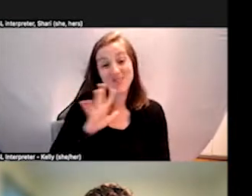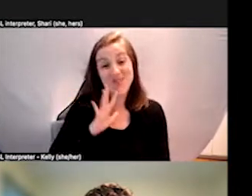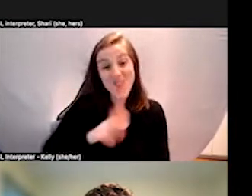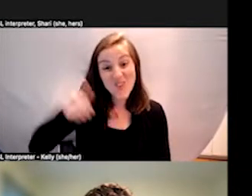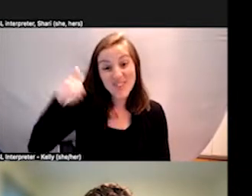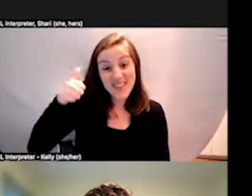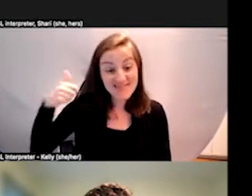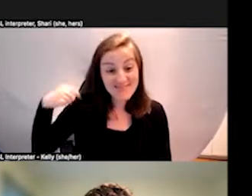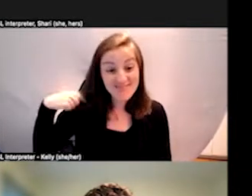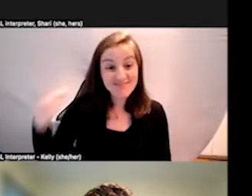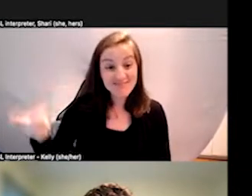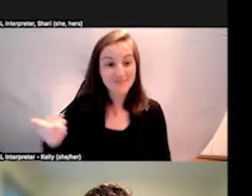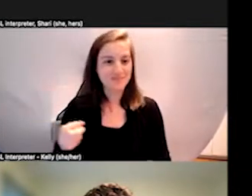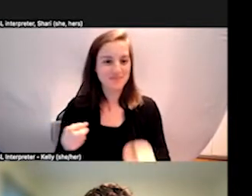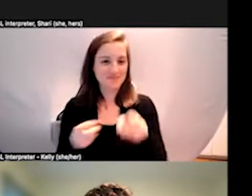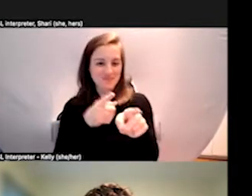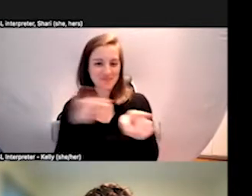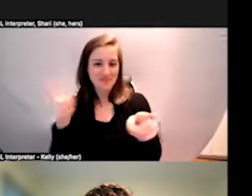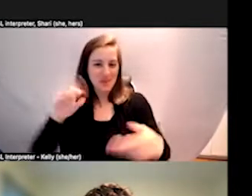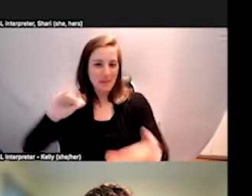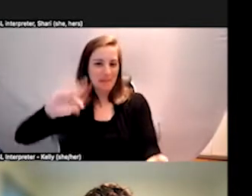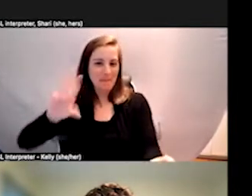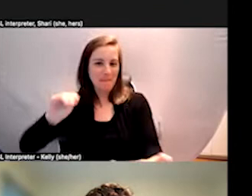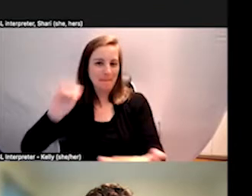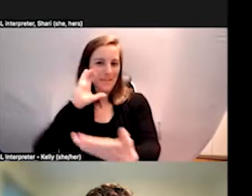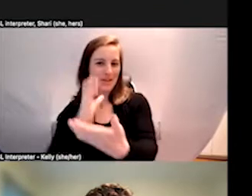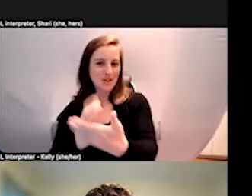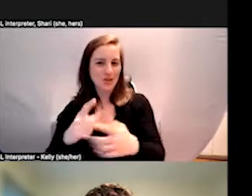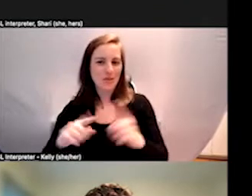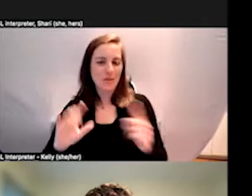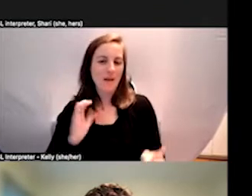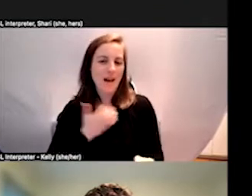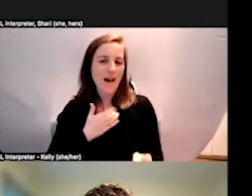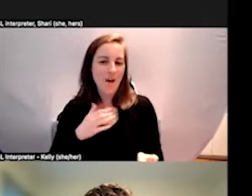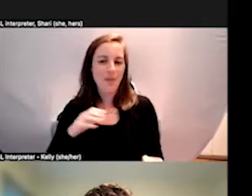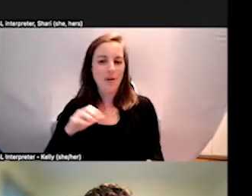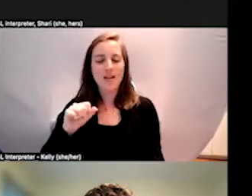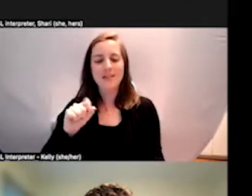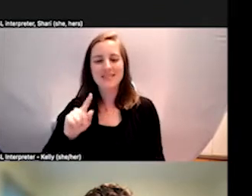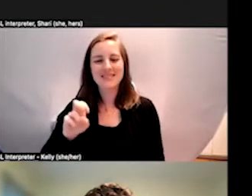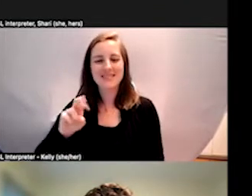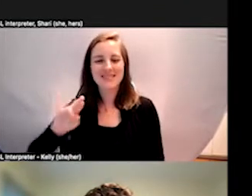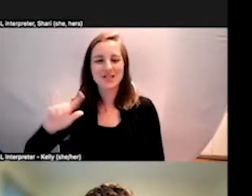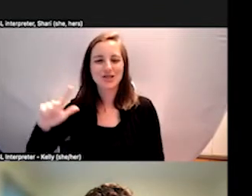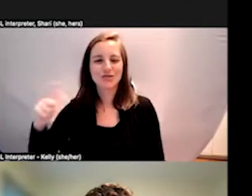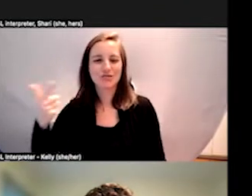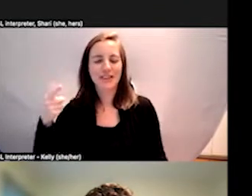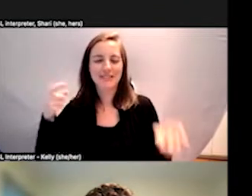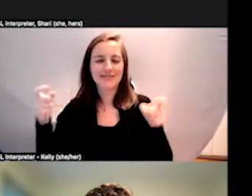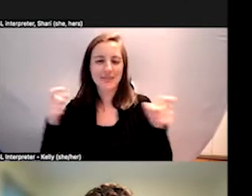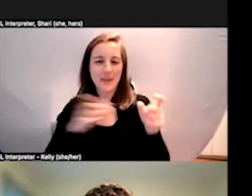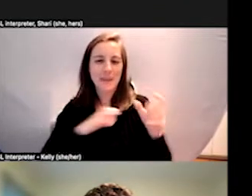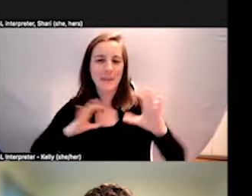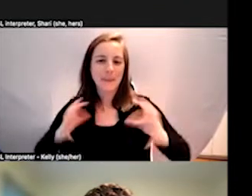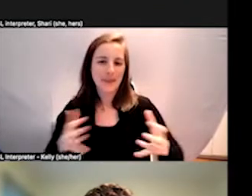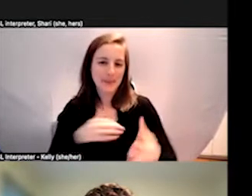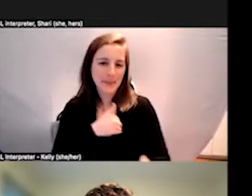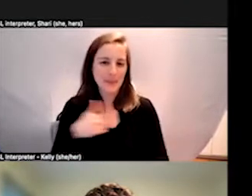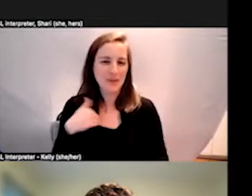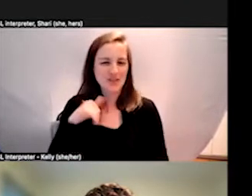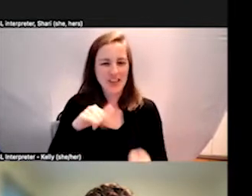our steering committee, us MTPC members and our steering committee members at an event this past